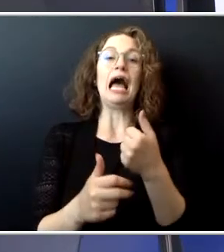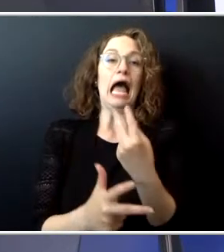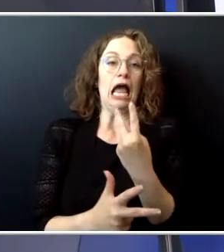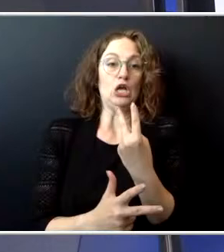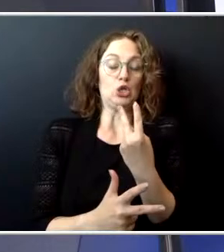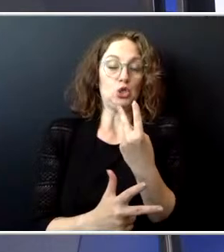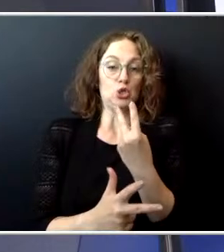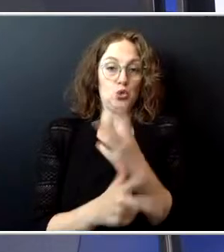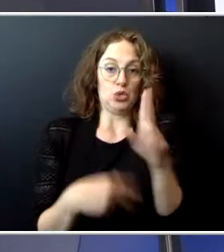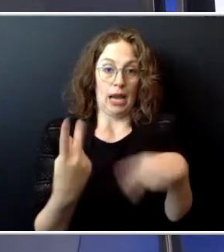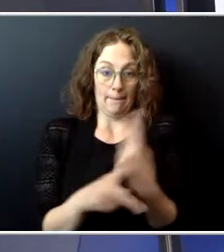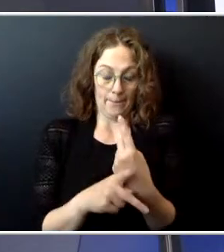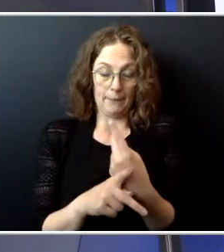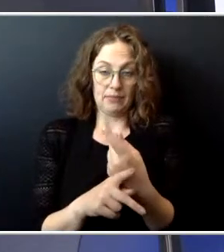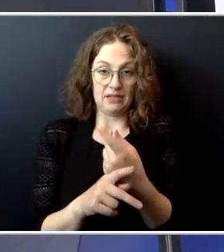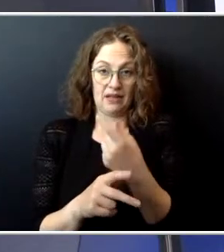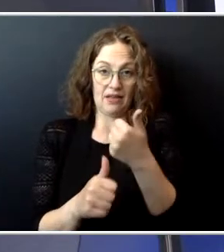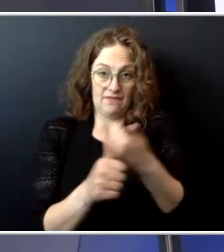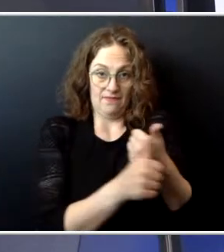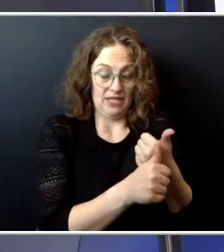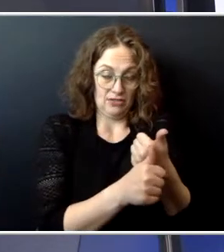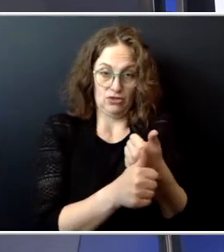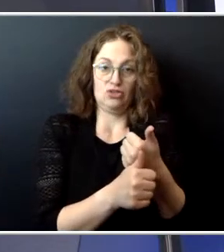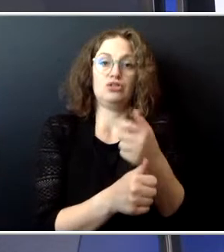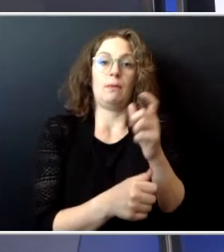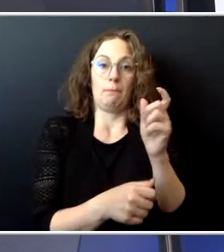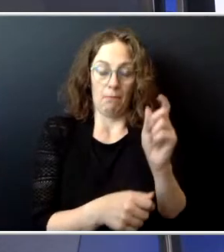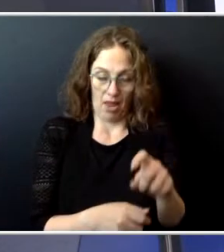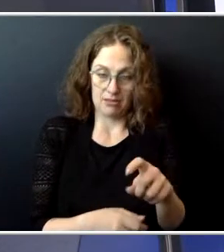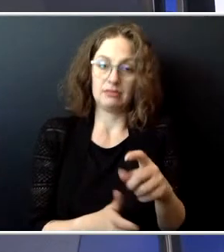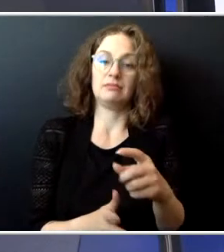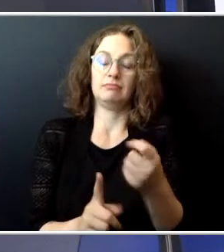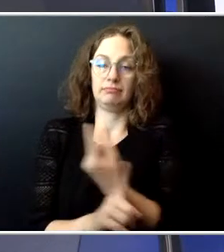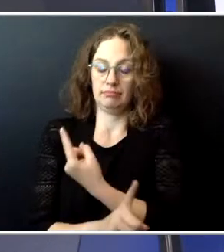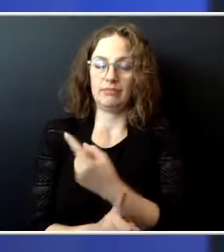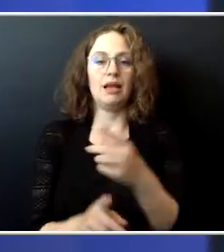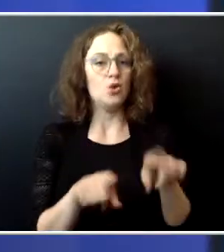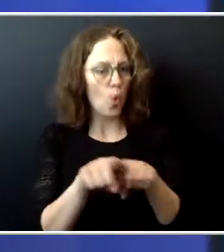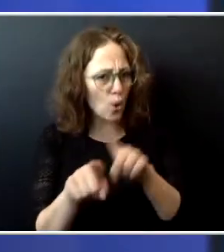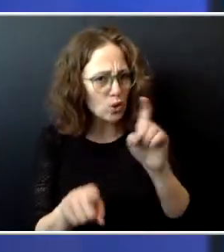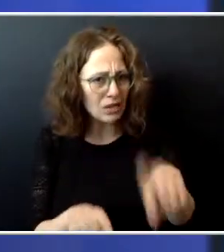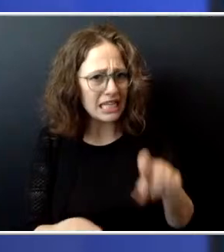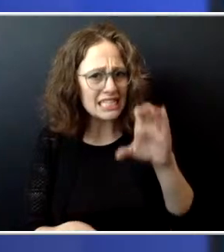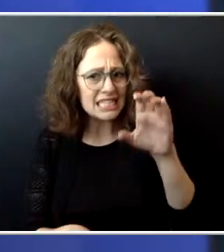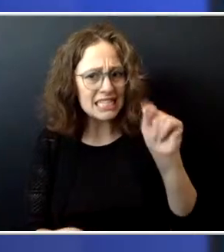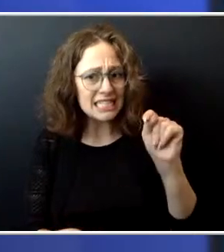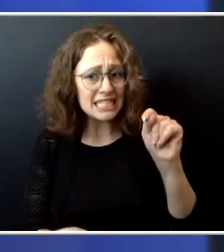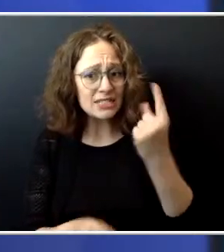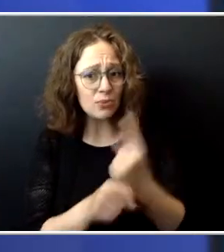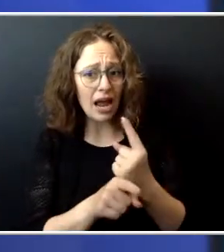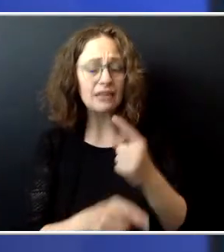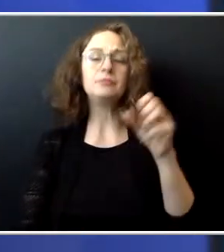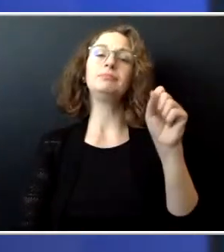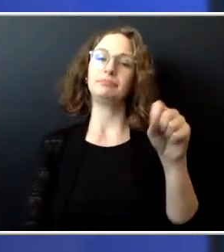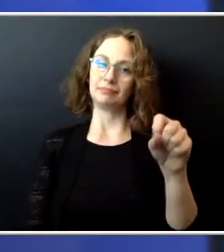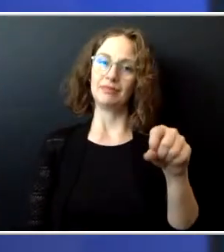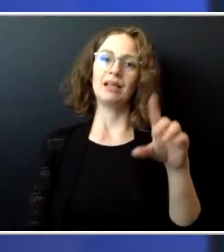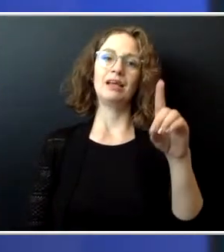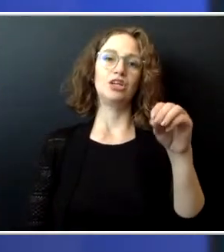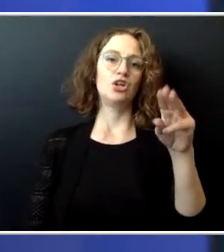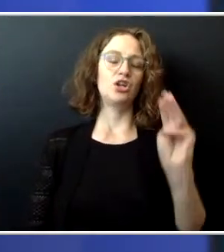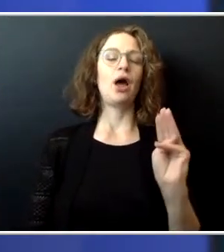scan. Absolutely. So what do the CT and MRIs show on Dom? So Dom has very tiny tumor, like